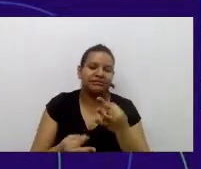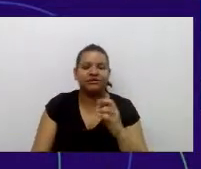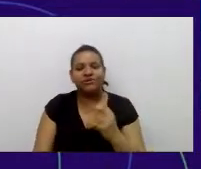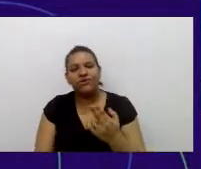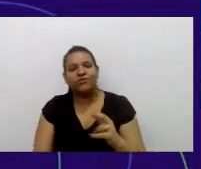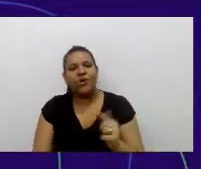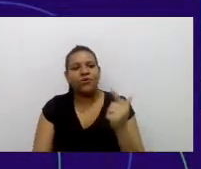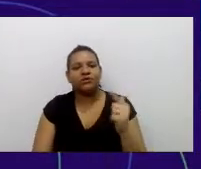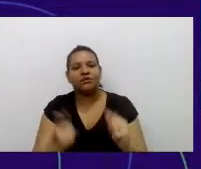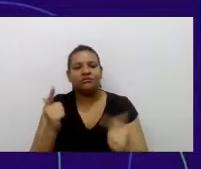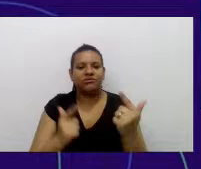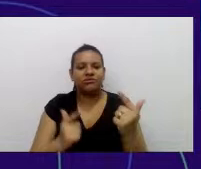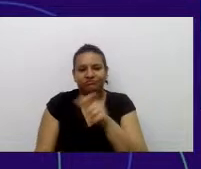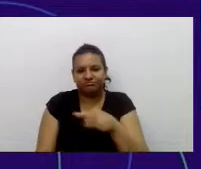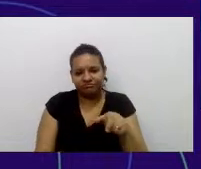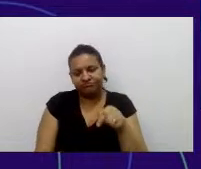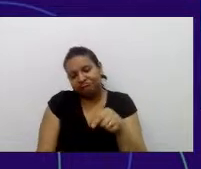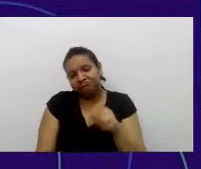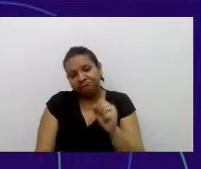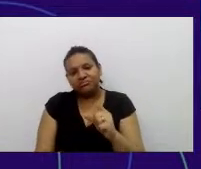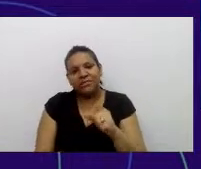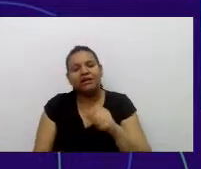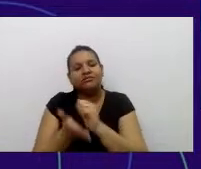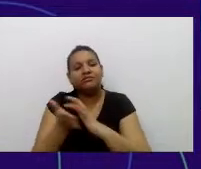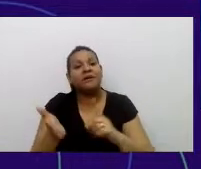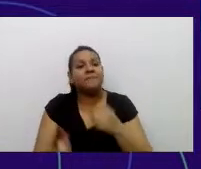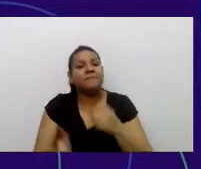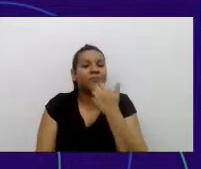critical thinking. That is the main purpose there.